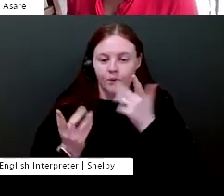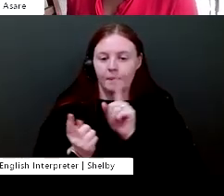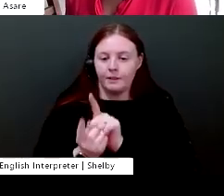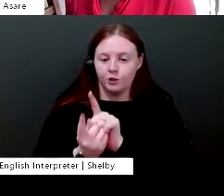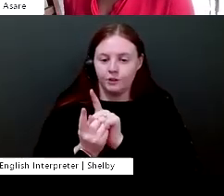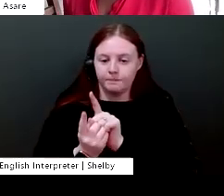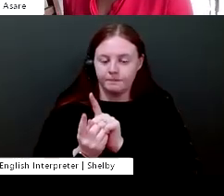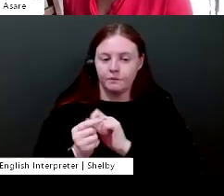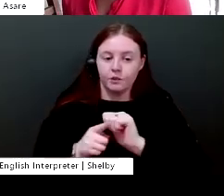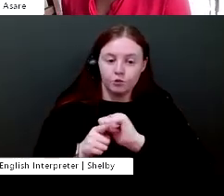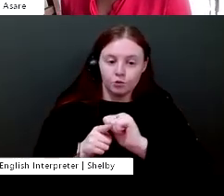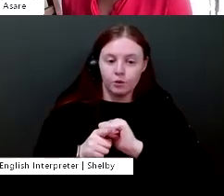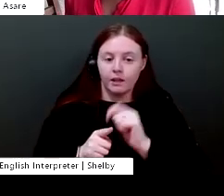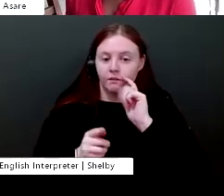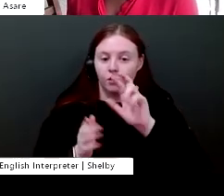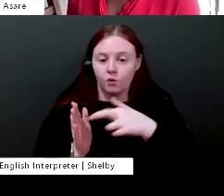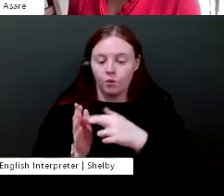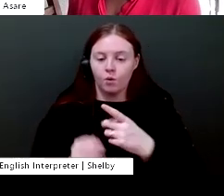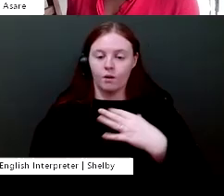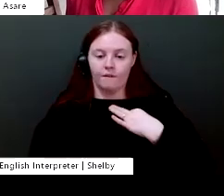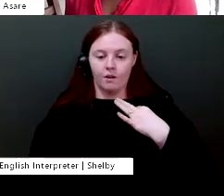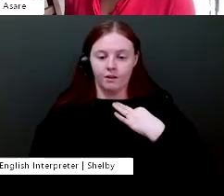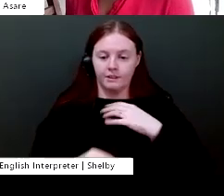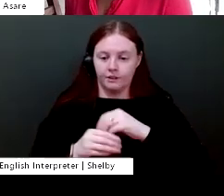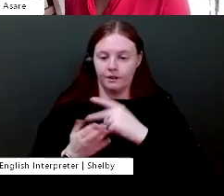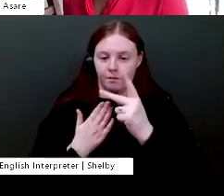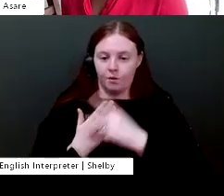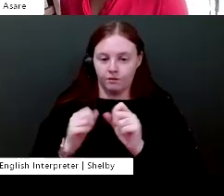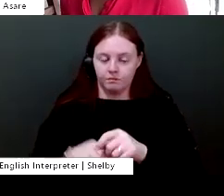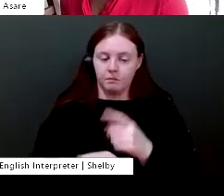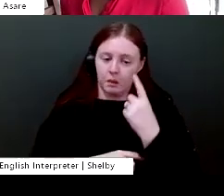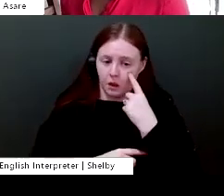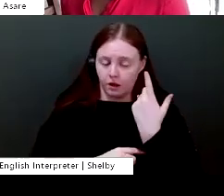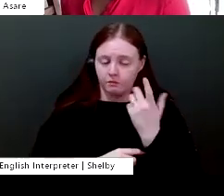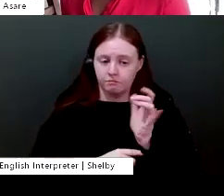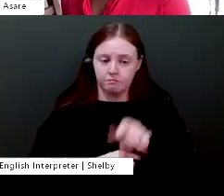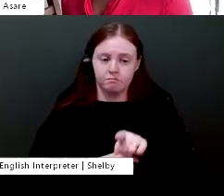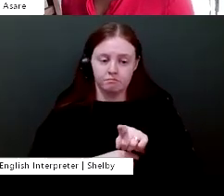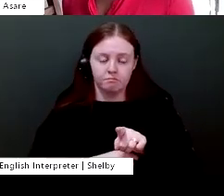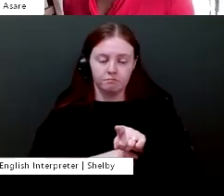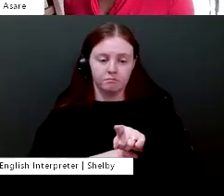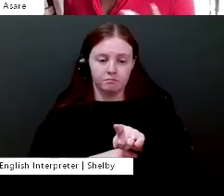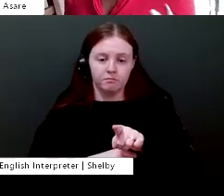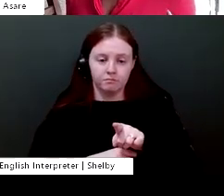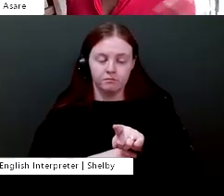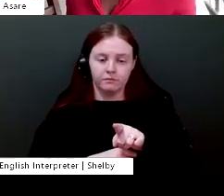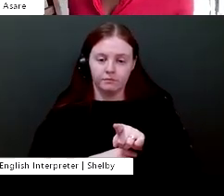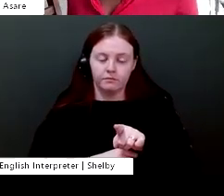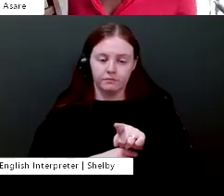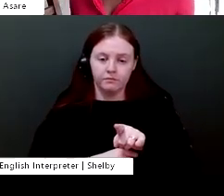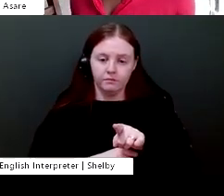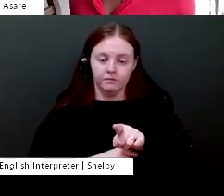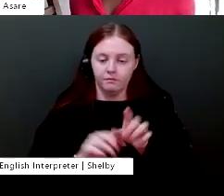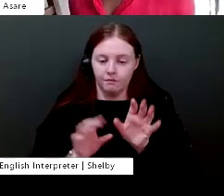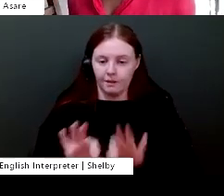for similar roles or to volunteer in the program. And we thought that this was very key in that